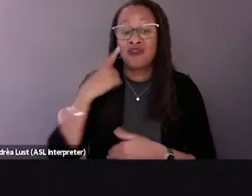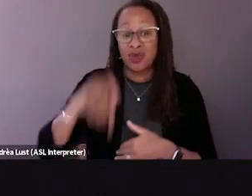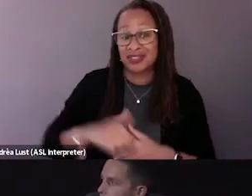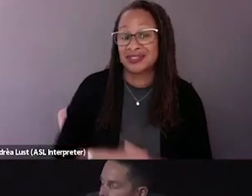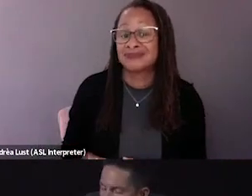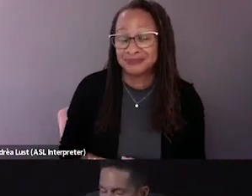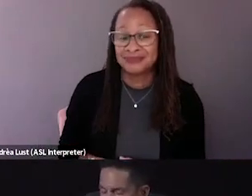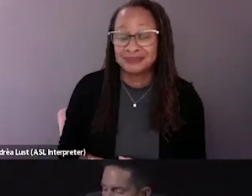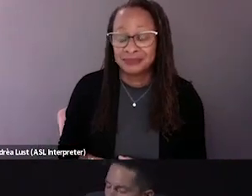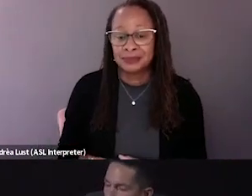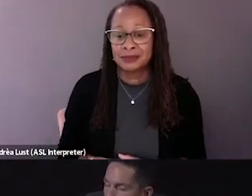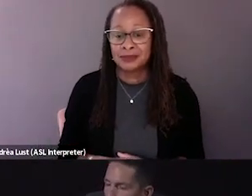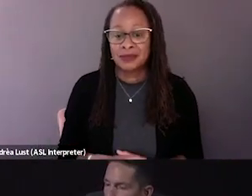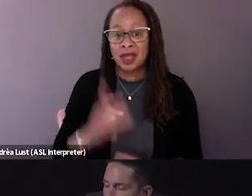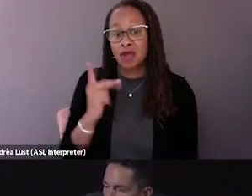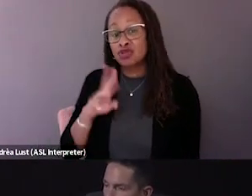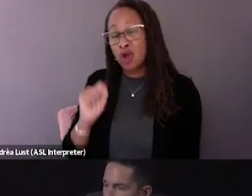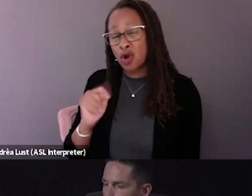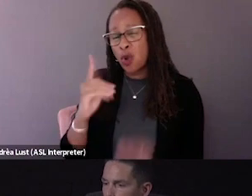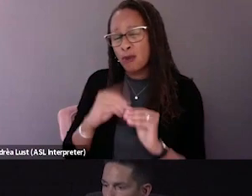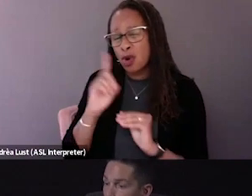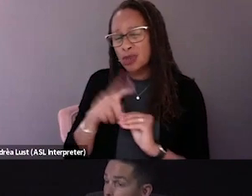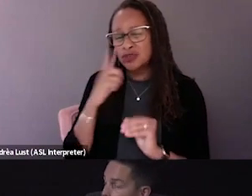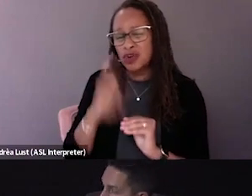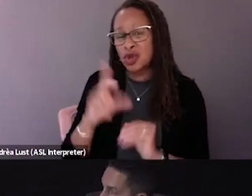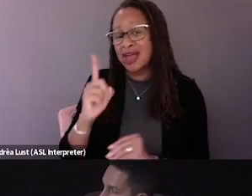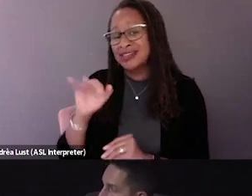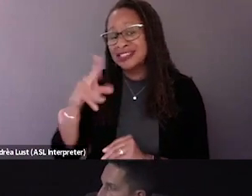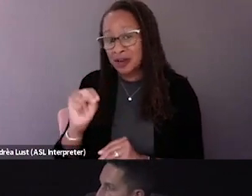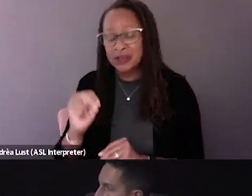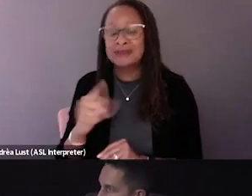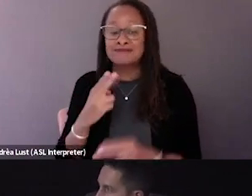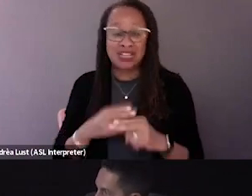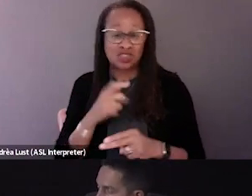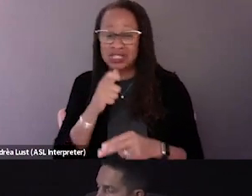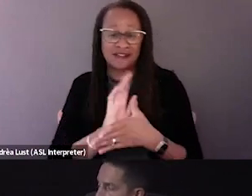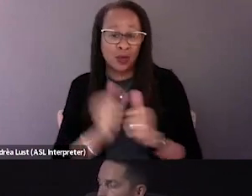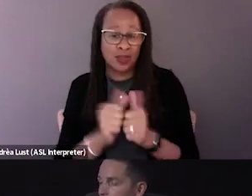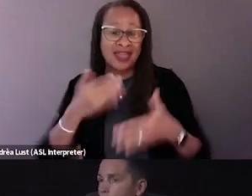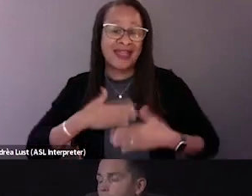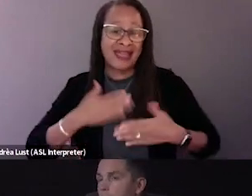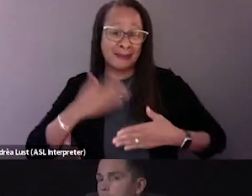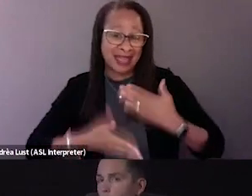this. And Kurt, one more for you. Darren mentioned, this isn't a film with a happy ending. Obviously, we know that so many